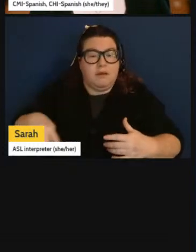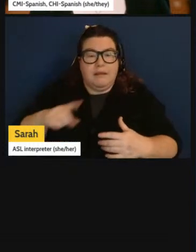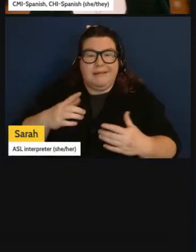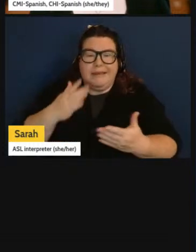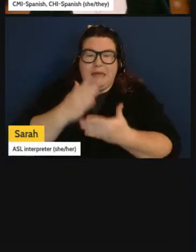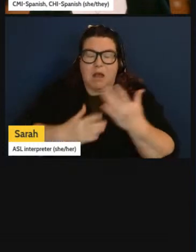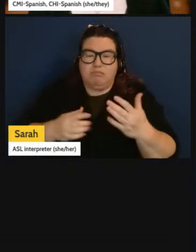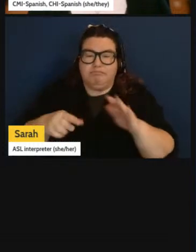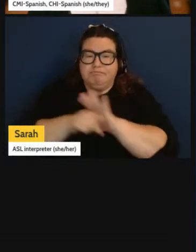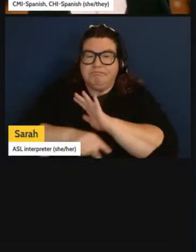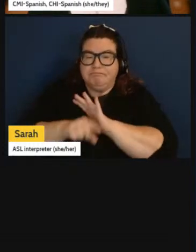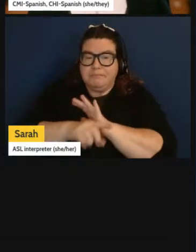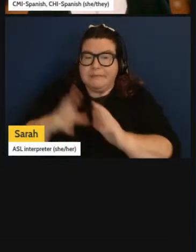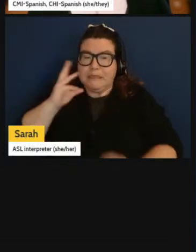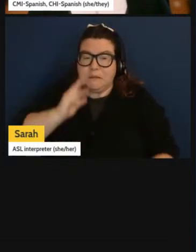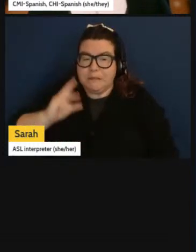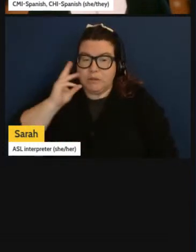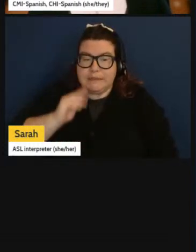face.